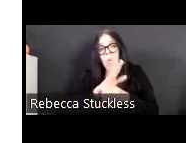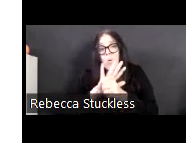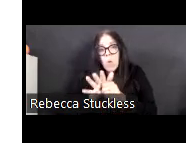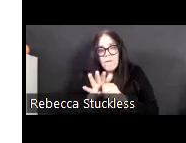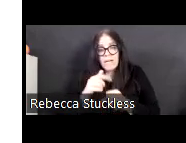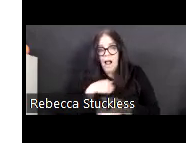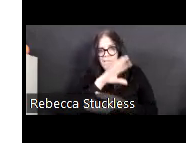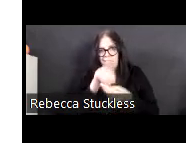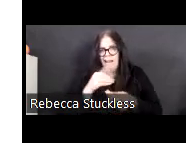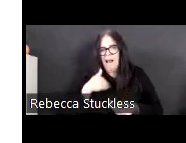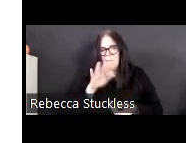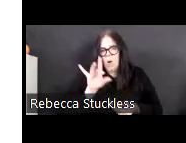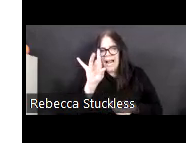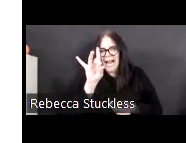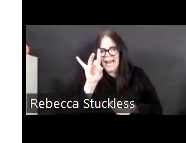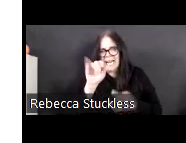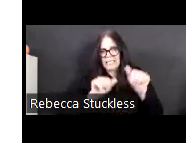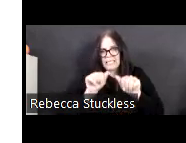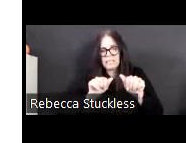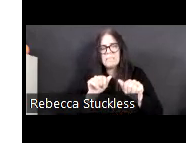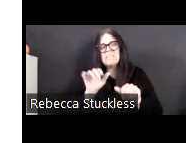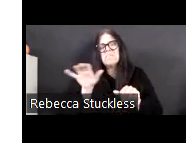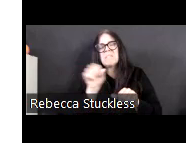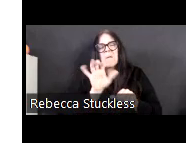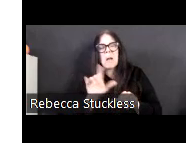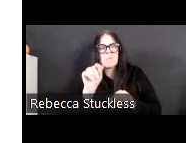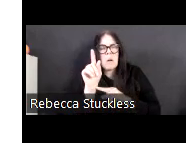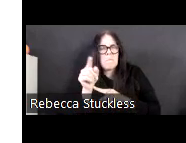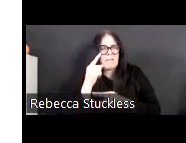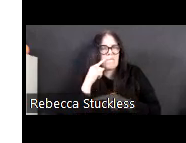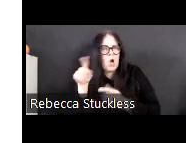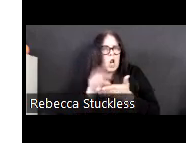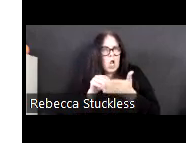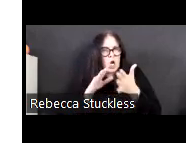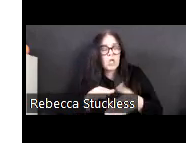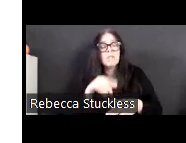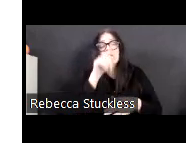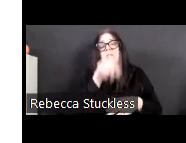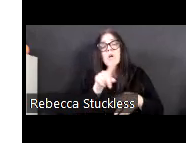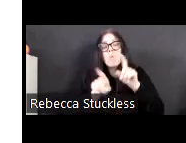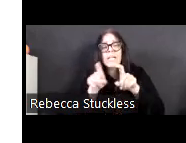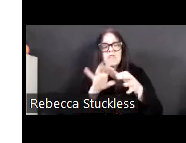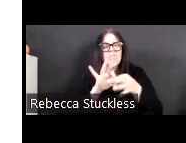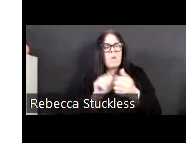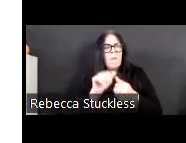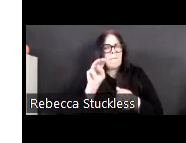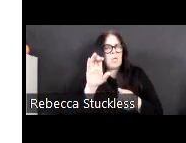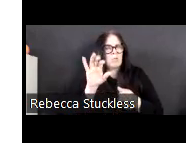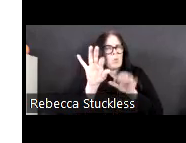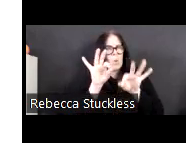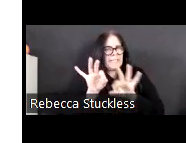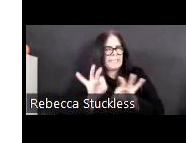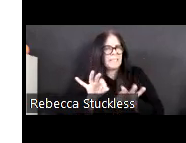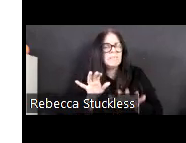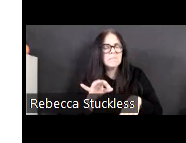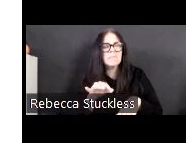assessments. Takes about 20 minutes for a learner to do. Multiple choice questions in reading, and in writing, I